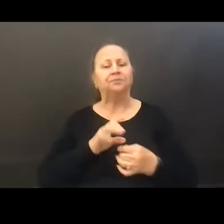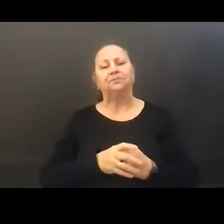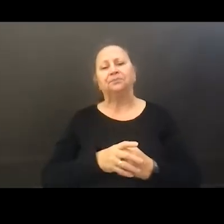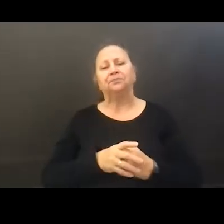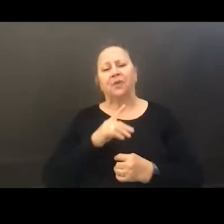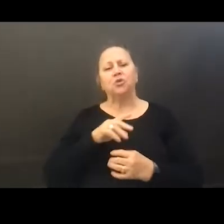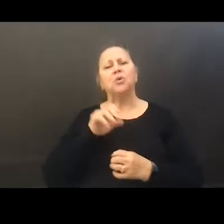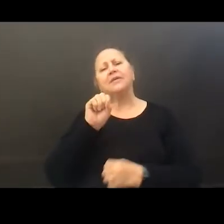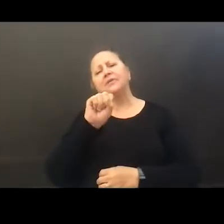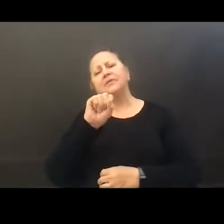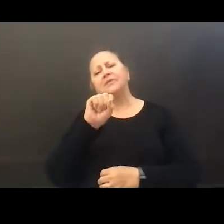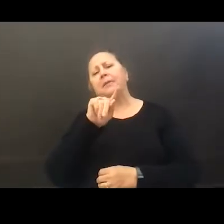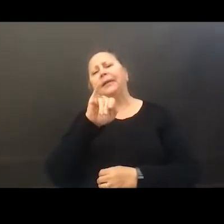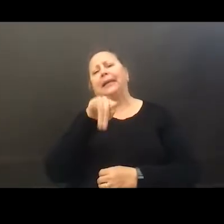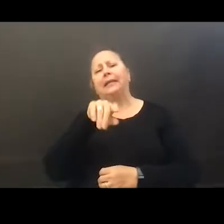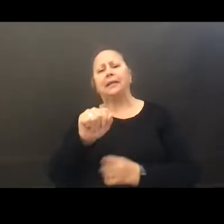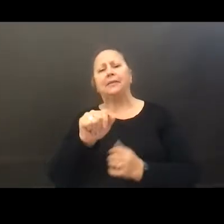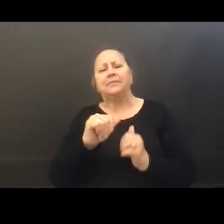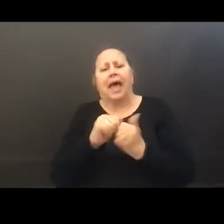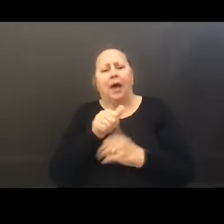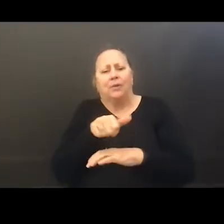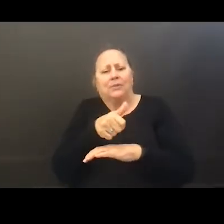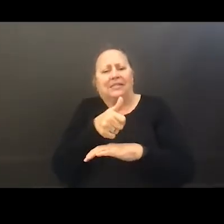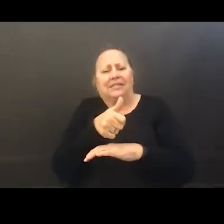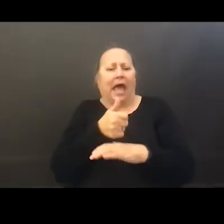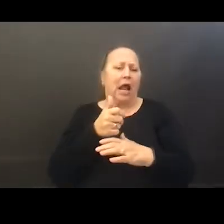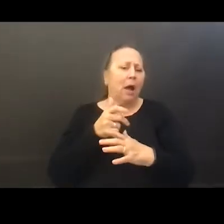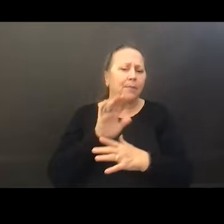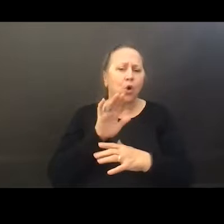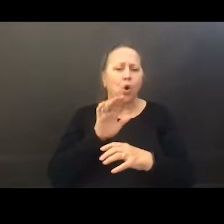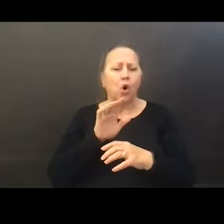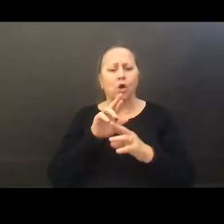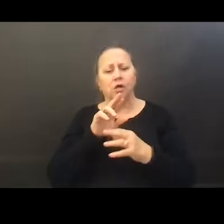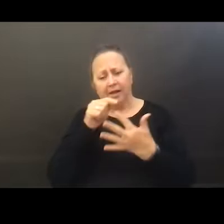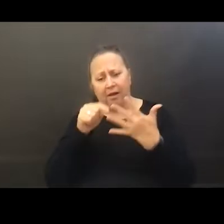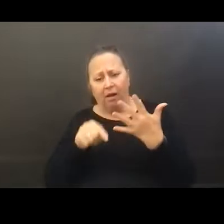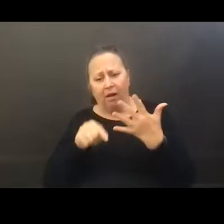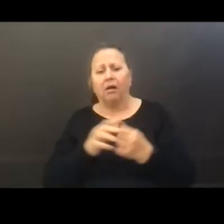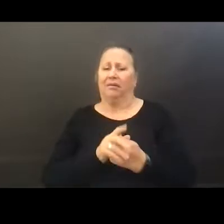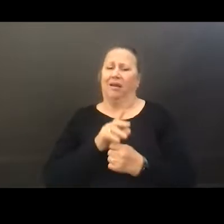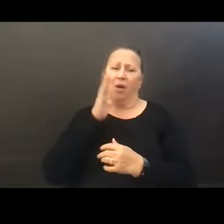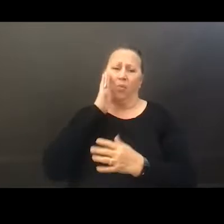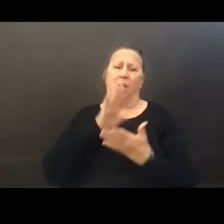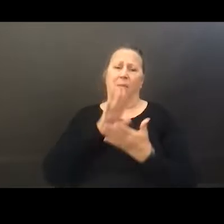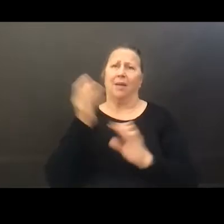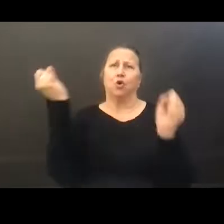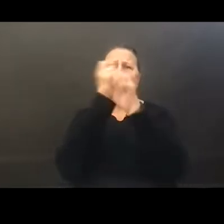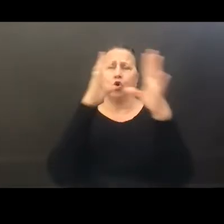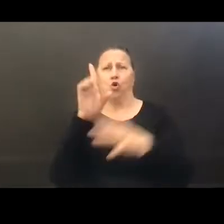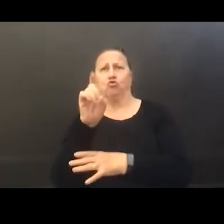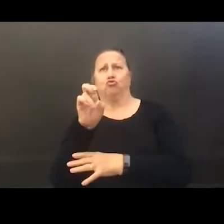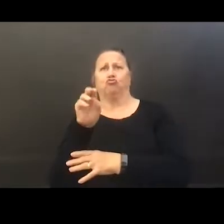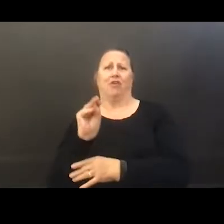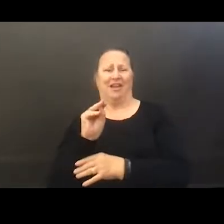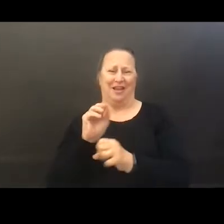with Tesla and how to get that dream job. Because when we start going over the pay and the benefits and all that stuff at the end, I think you'll agree this really